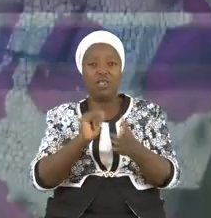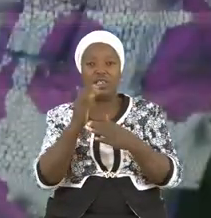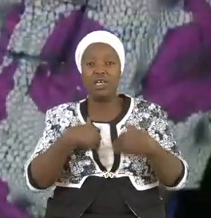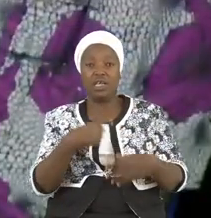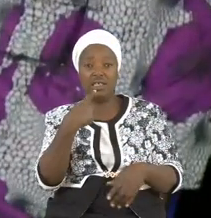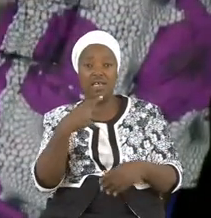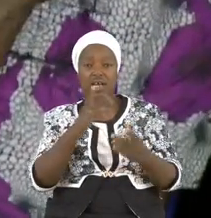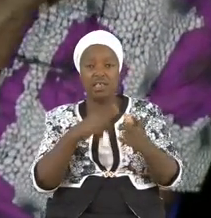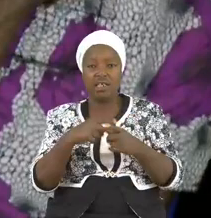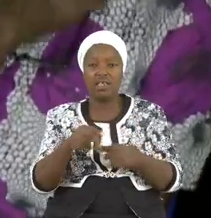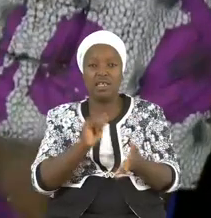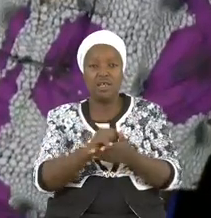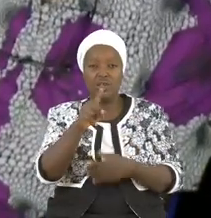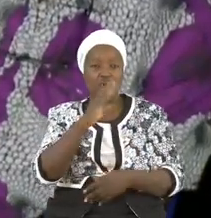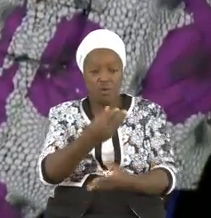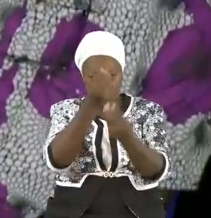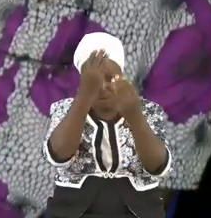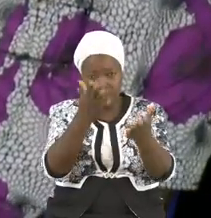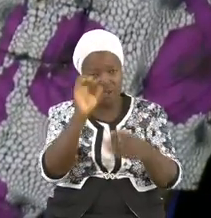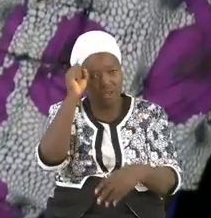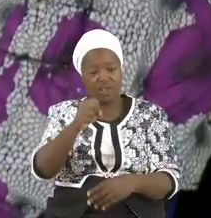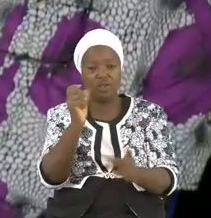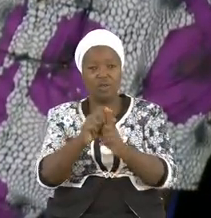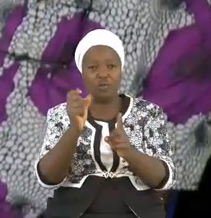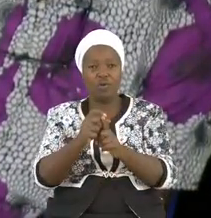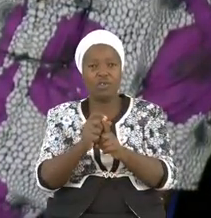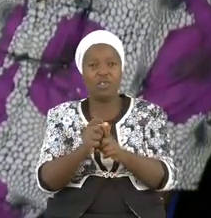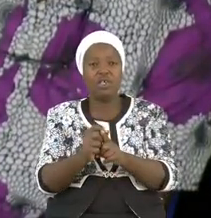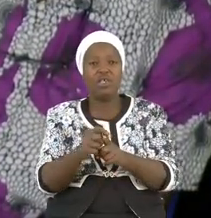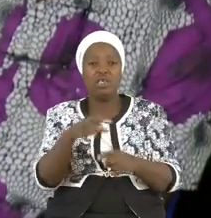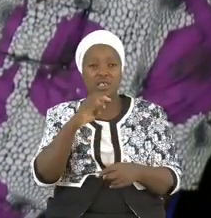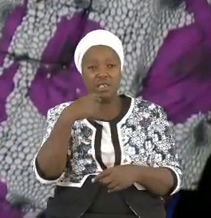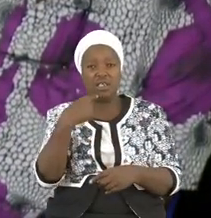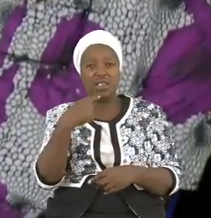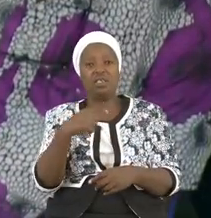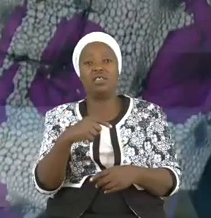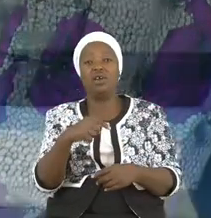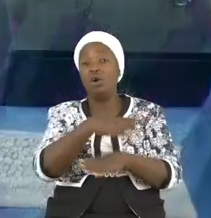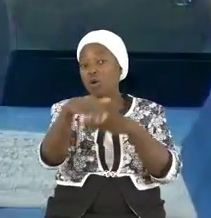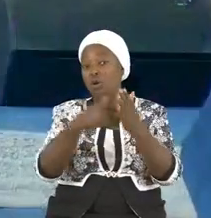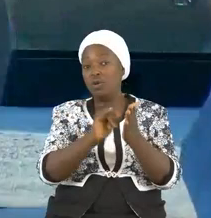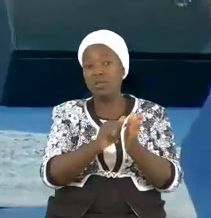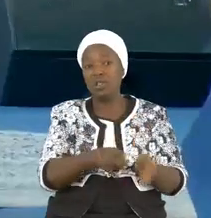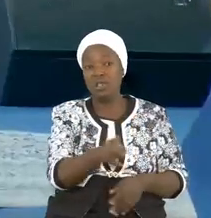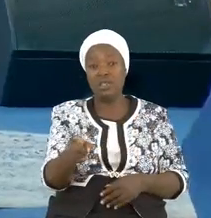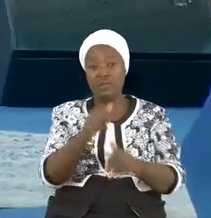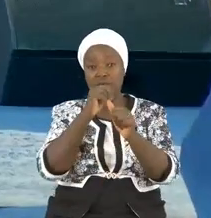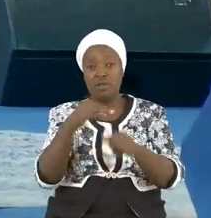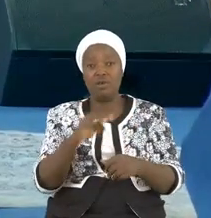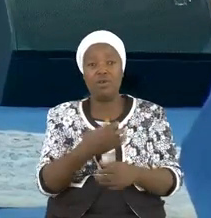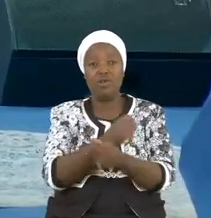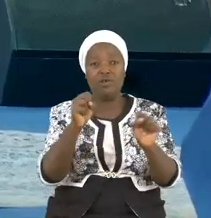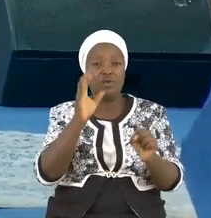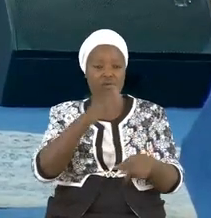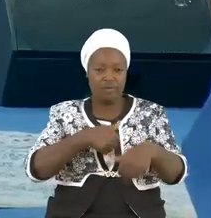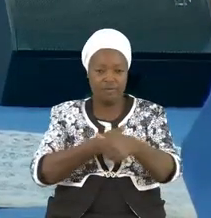will obey his word indeed, it says, all these blessings of redemption will follow